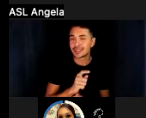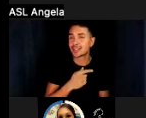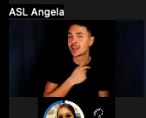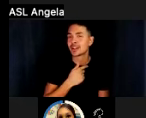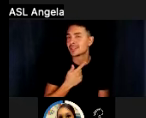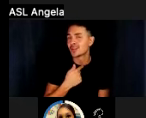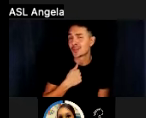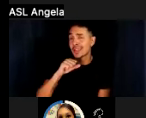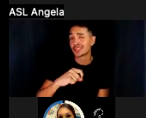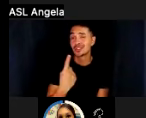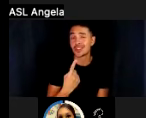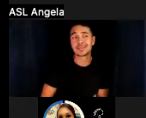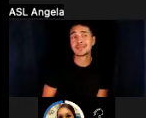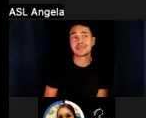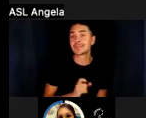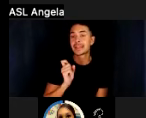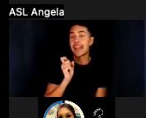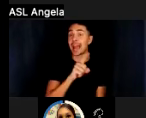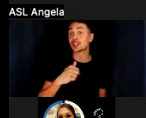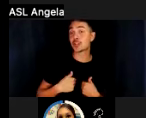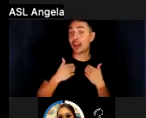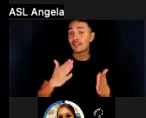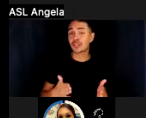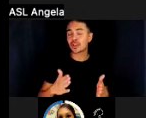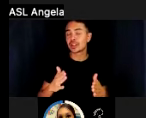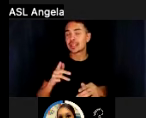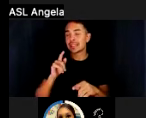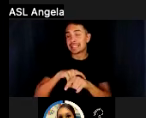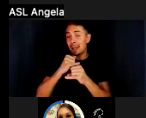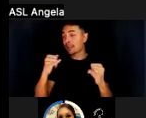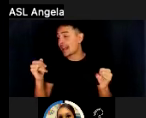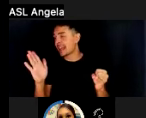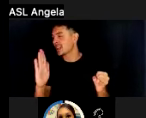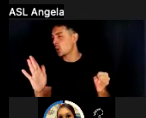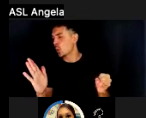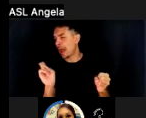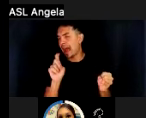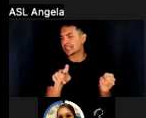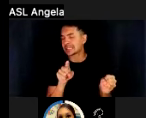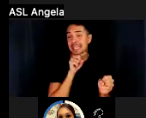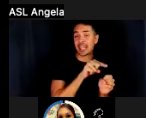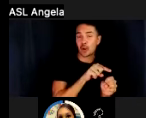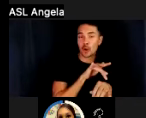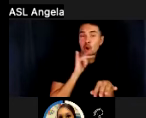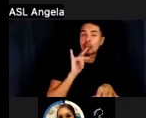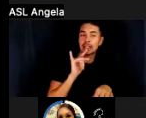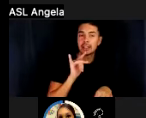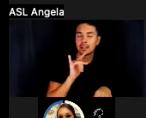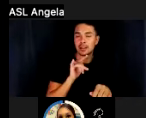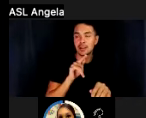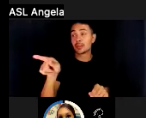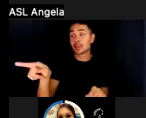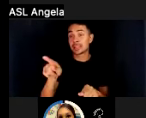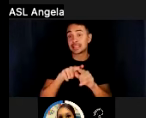just, ask survivors at this point in the process, and that should be easy to do. Well, that might have a rippling effect in another part